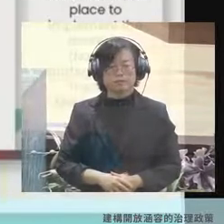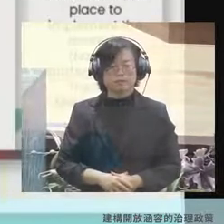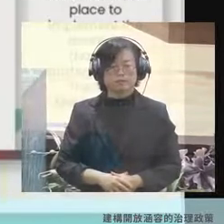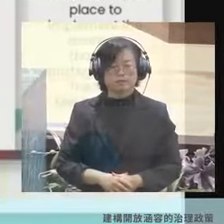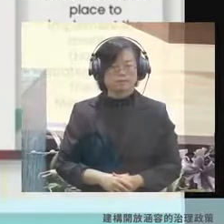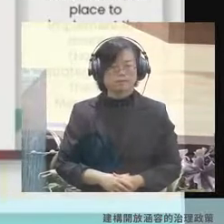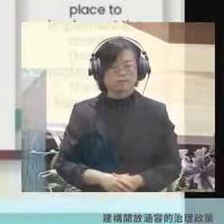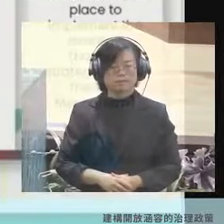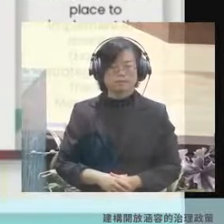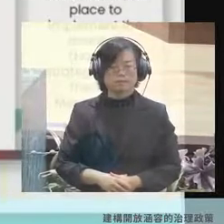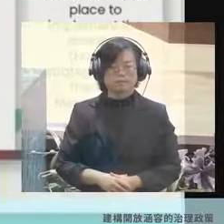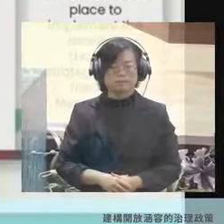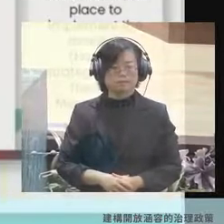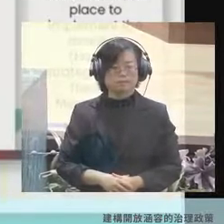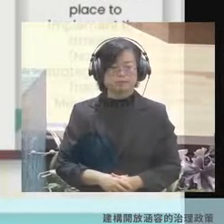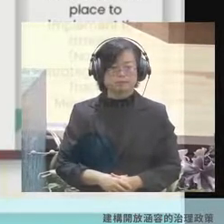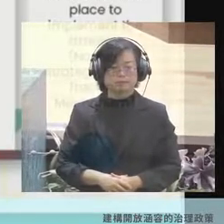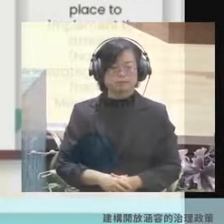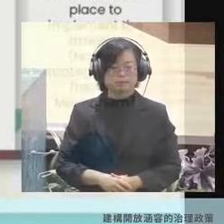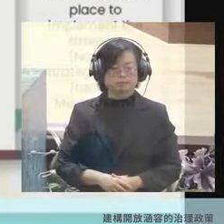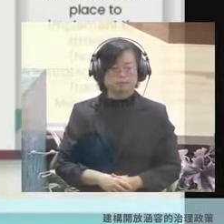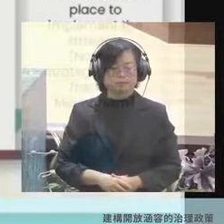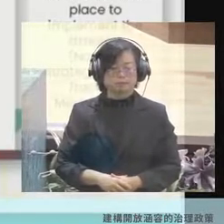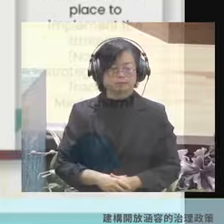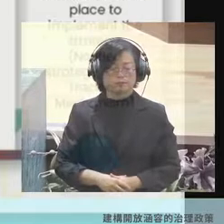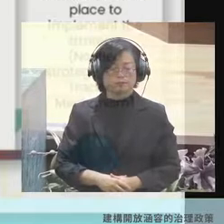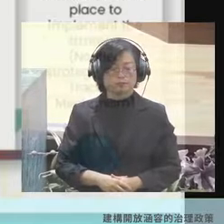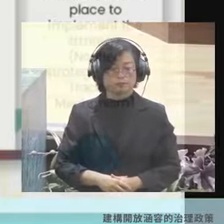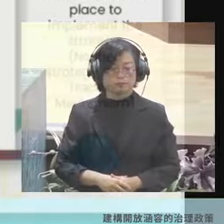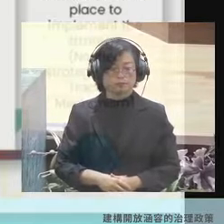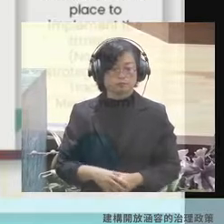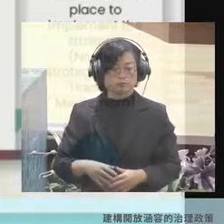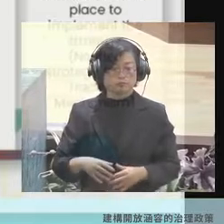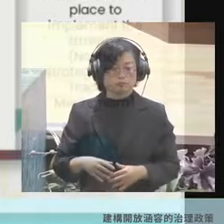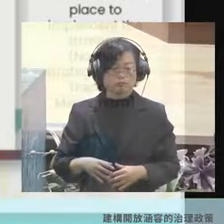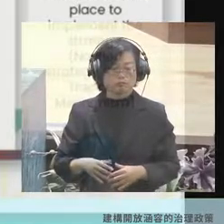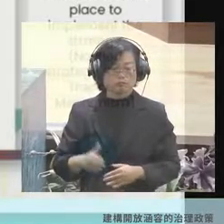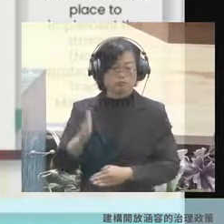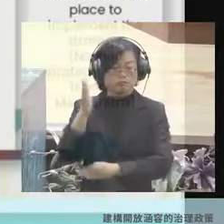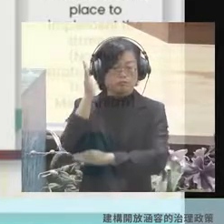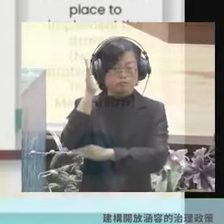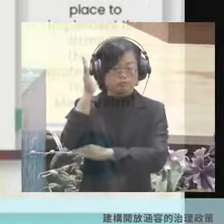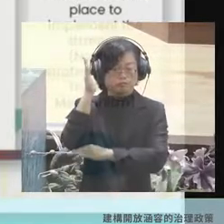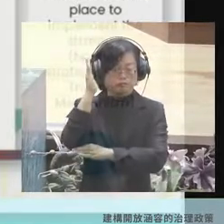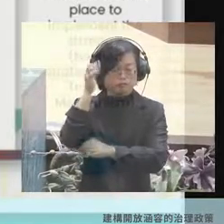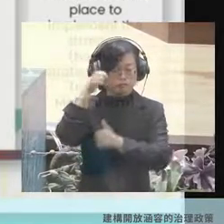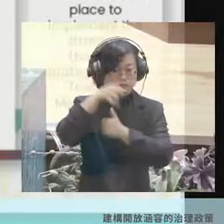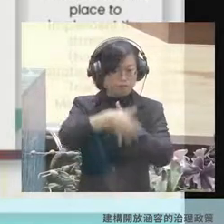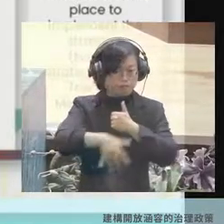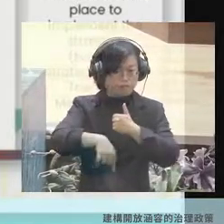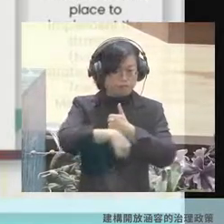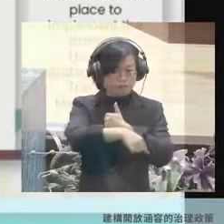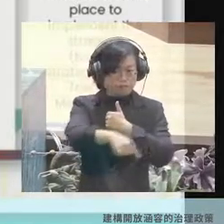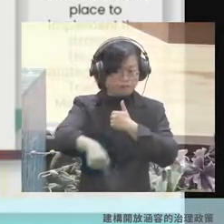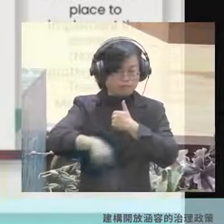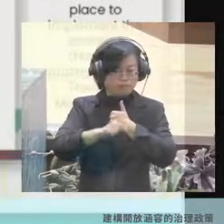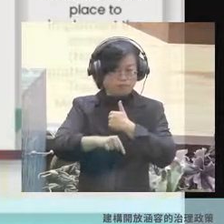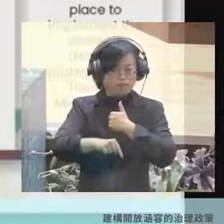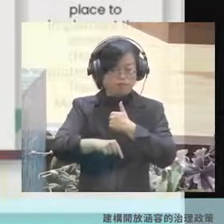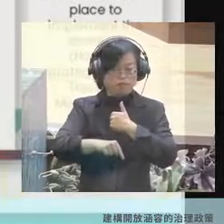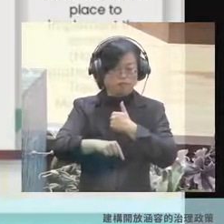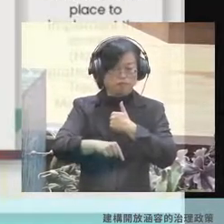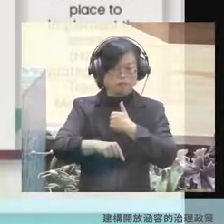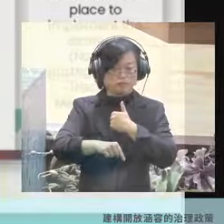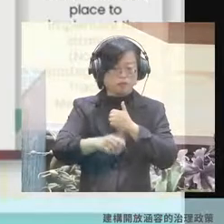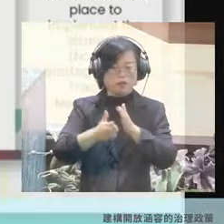There should be a governance structure in place which will be running, which will be collecting the data, which will be publishing the data, and will be using the data, will